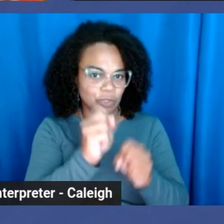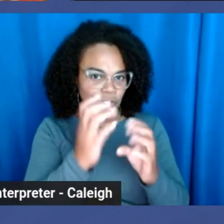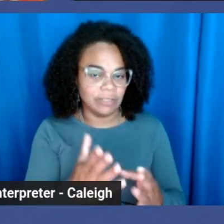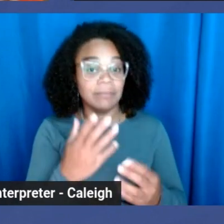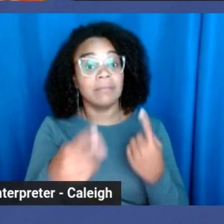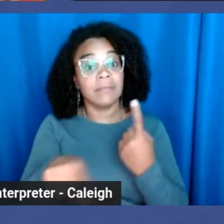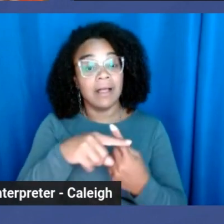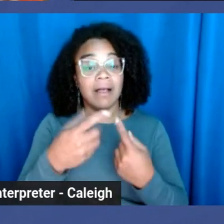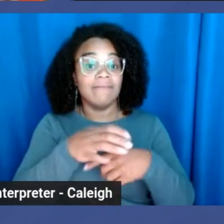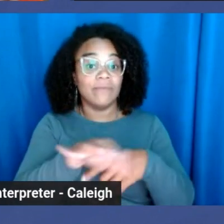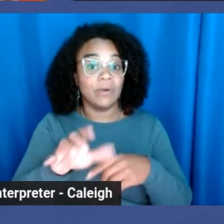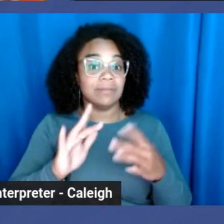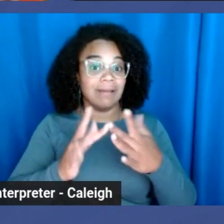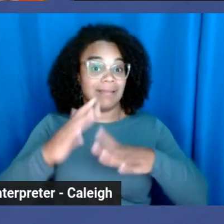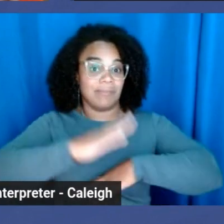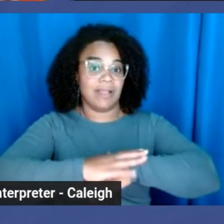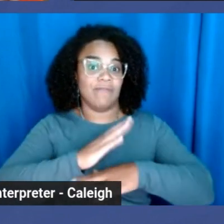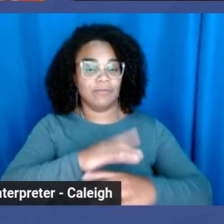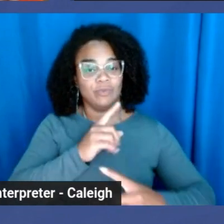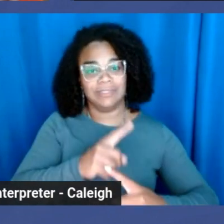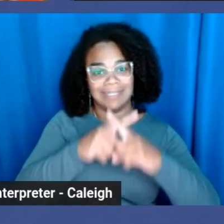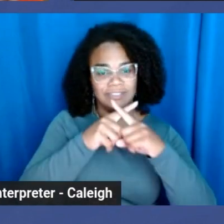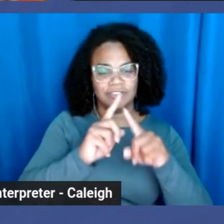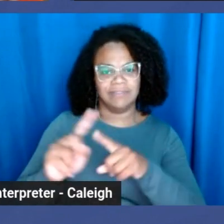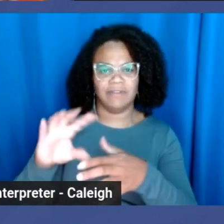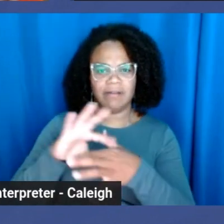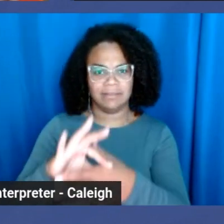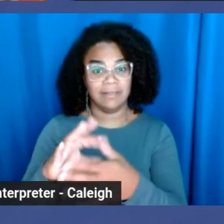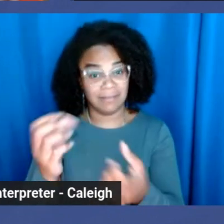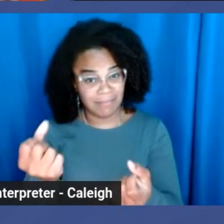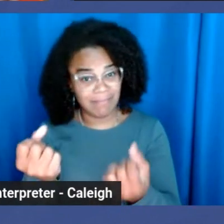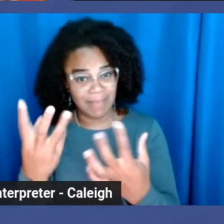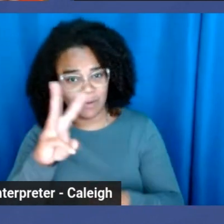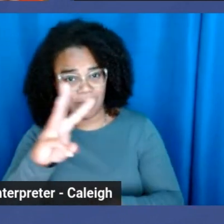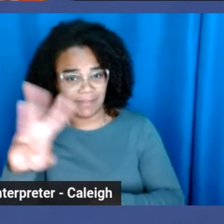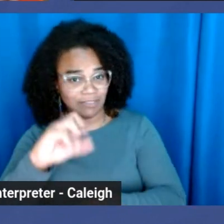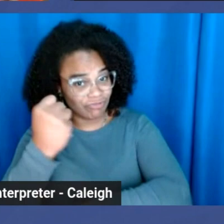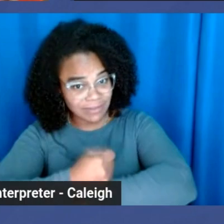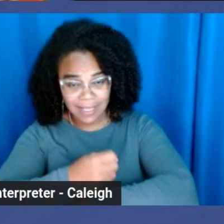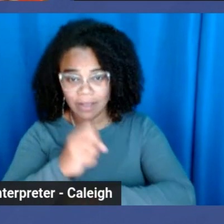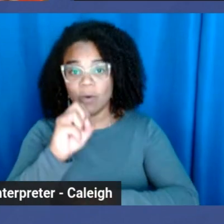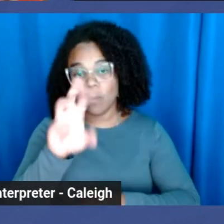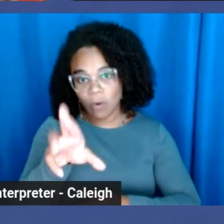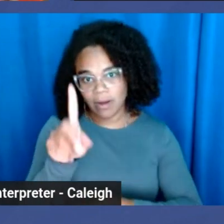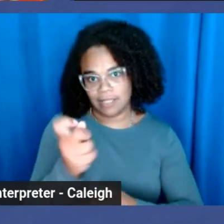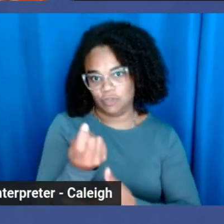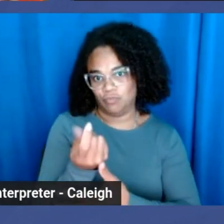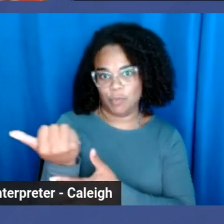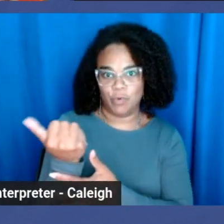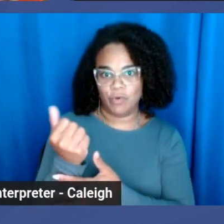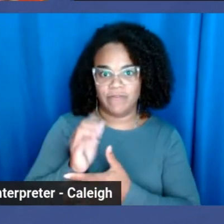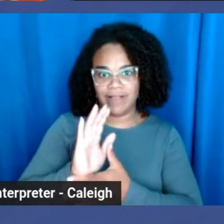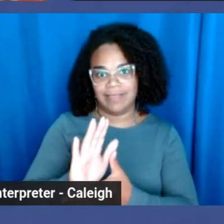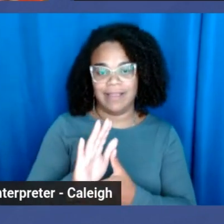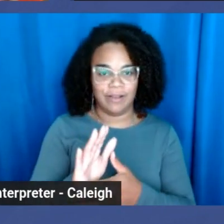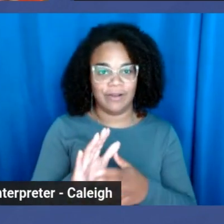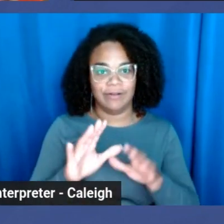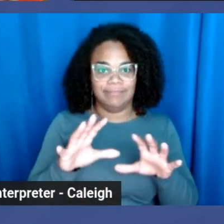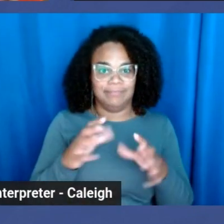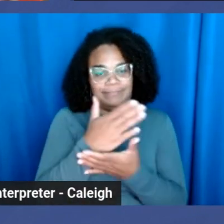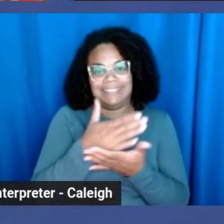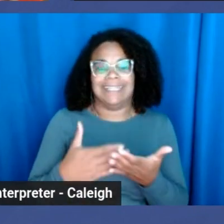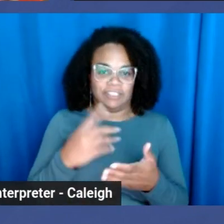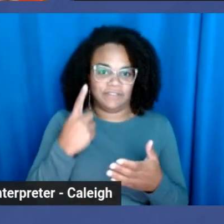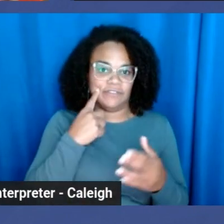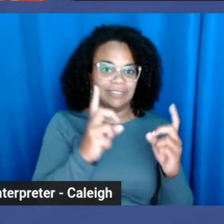to censor certain content. A lot of websites shut down or eliminated their sections involving